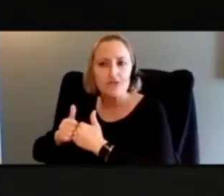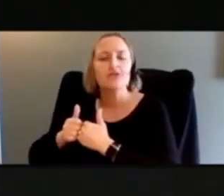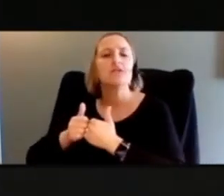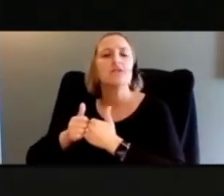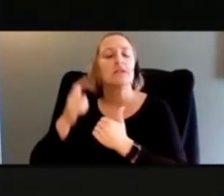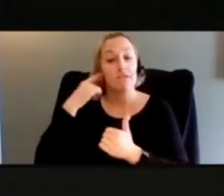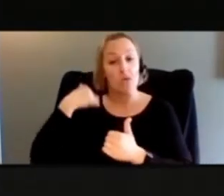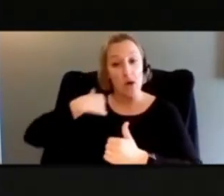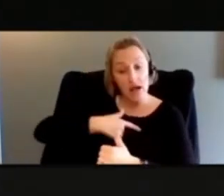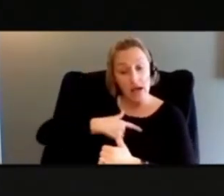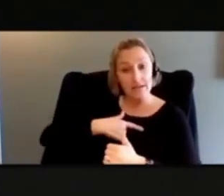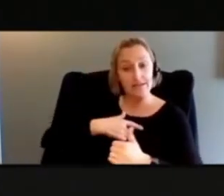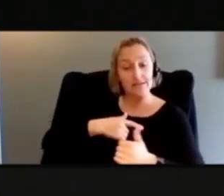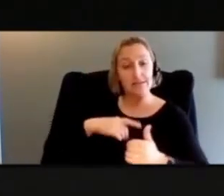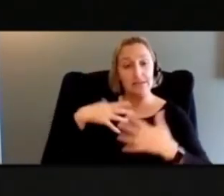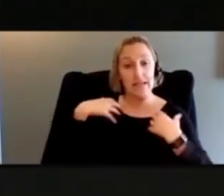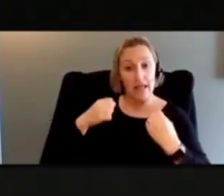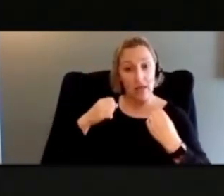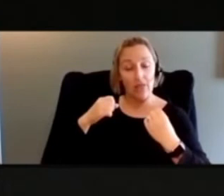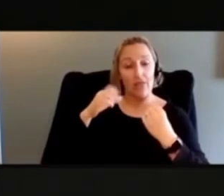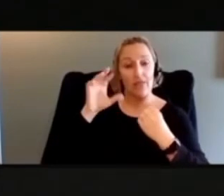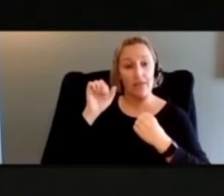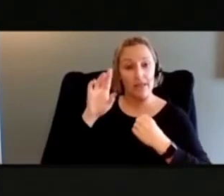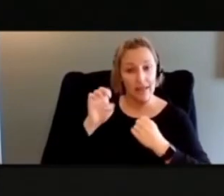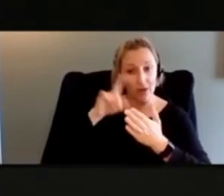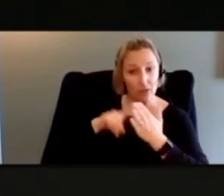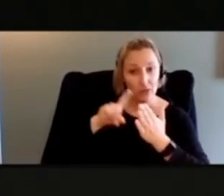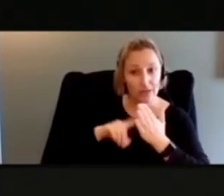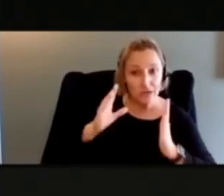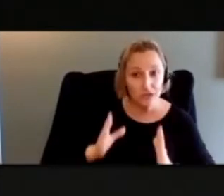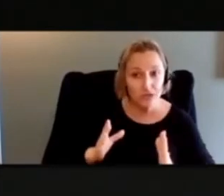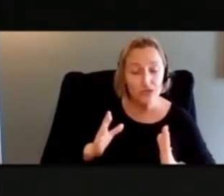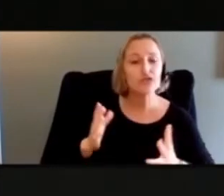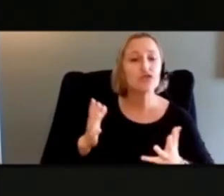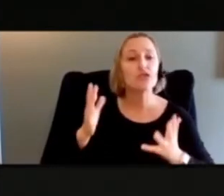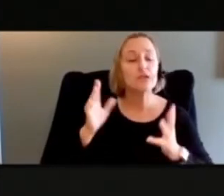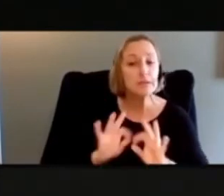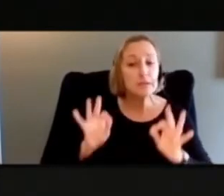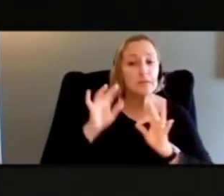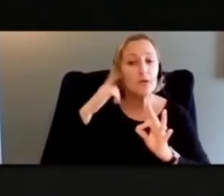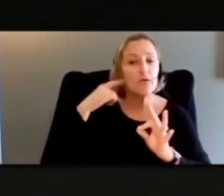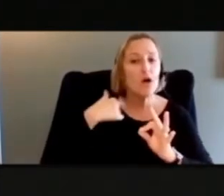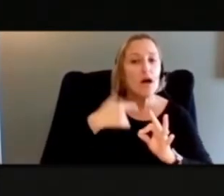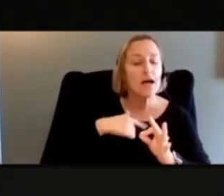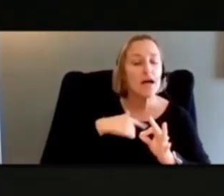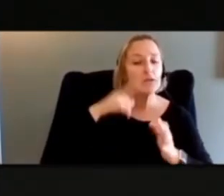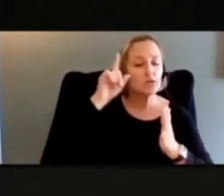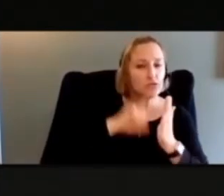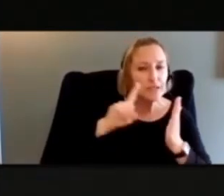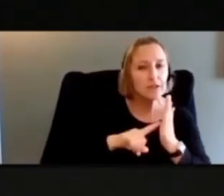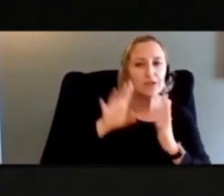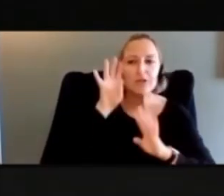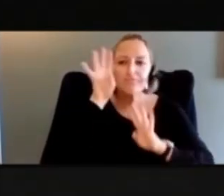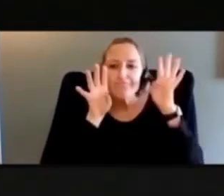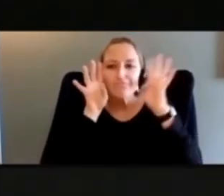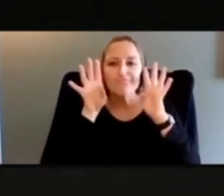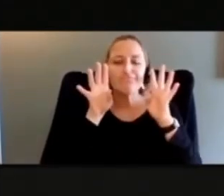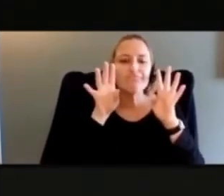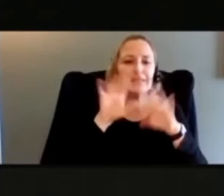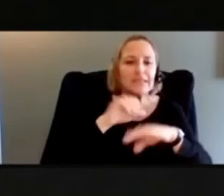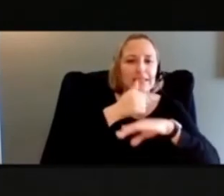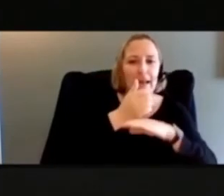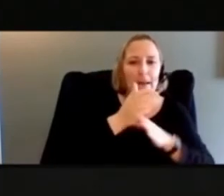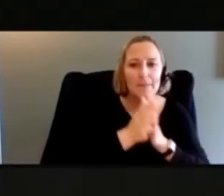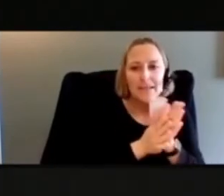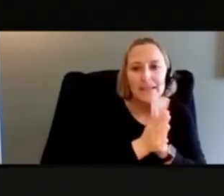as researchers, to be able to not just do our research, our innovations, our initiatives in